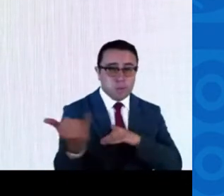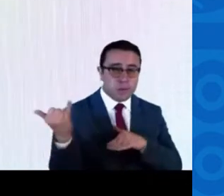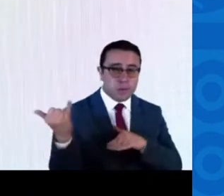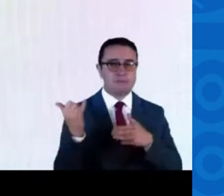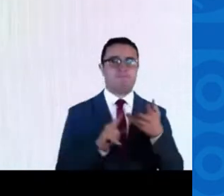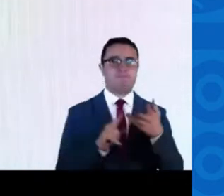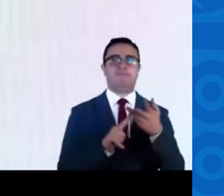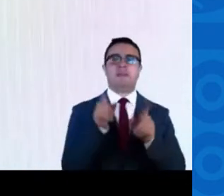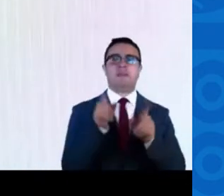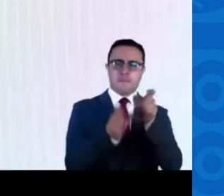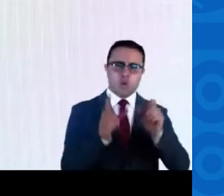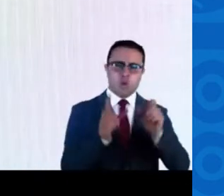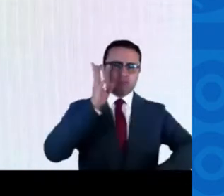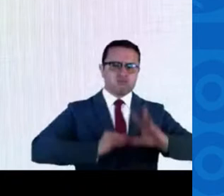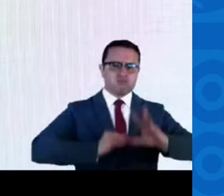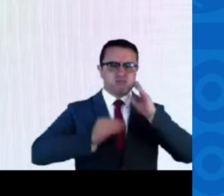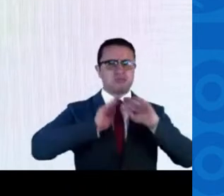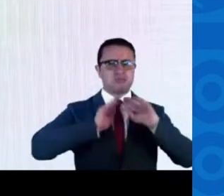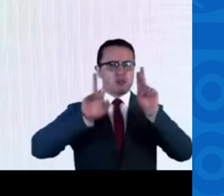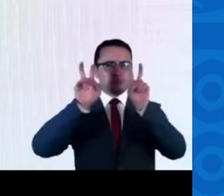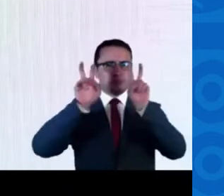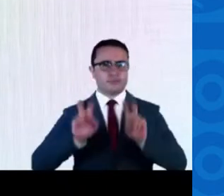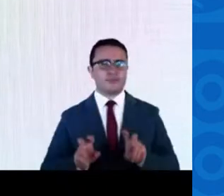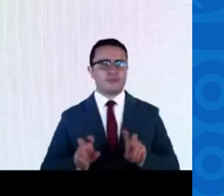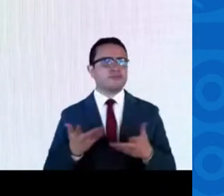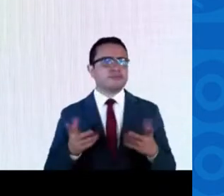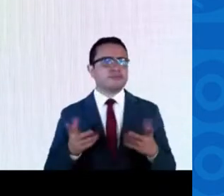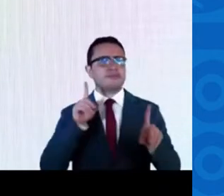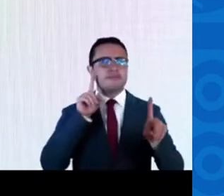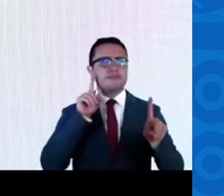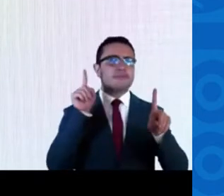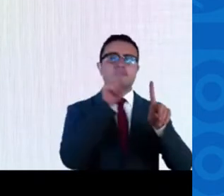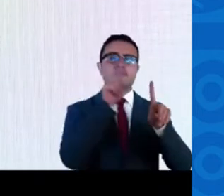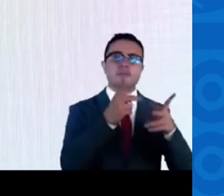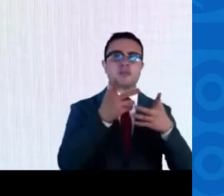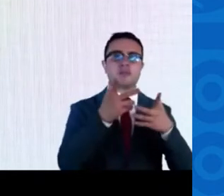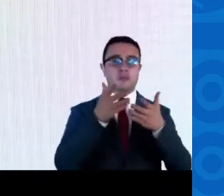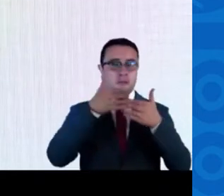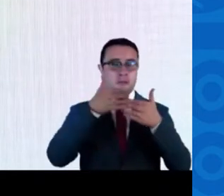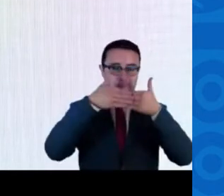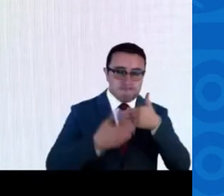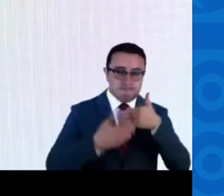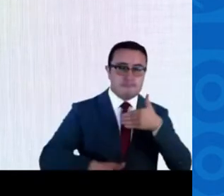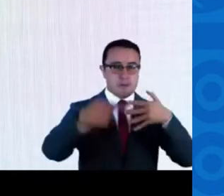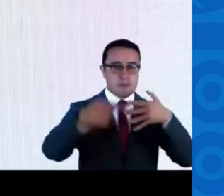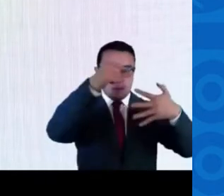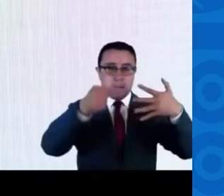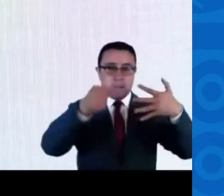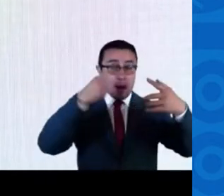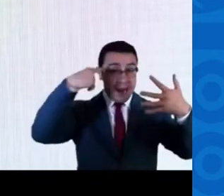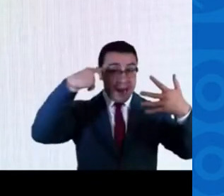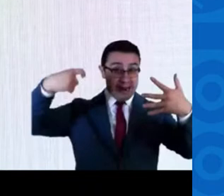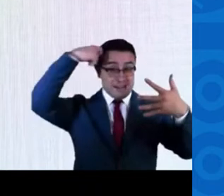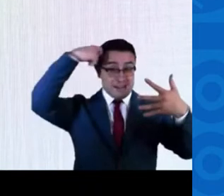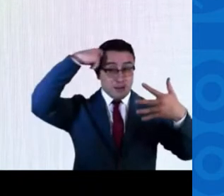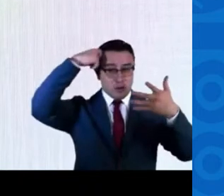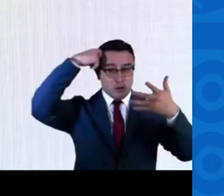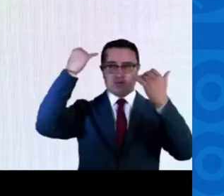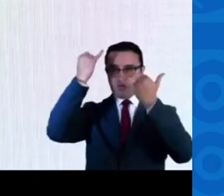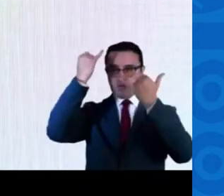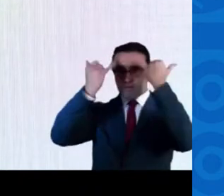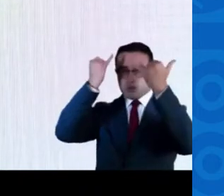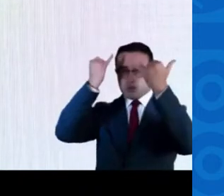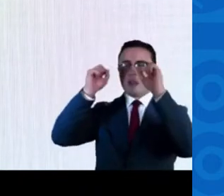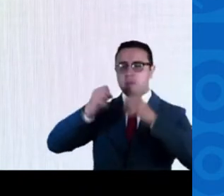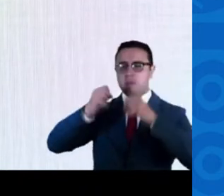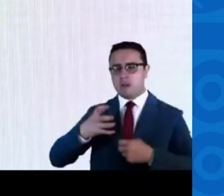decision makers and the experts have gathered to talk about the challenges and of the initiatives that have worked